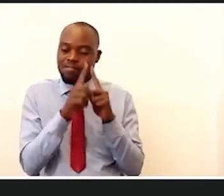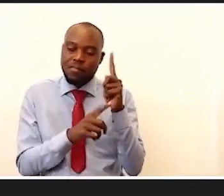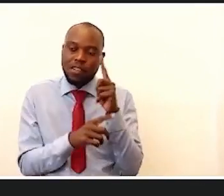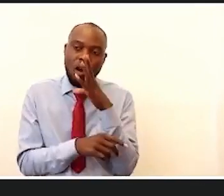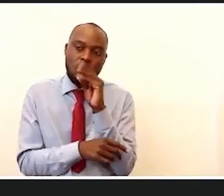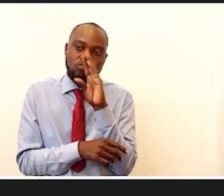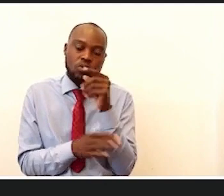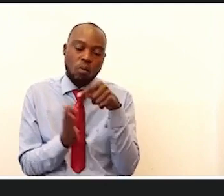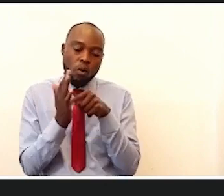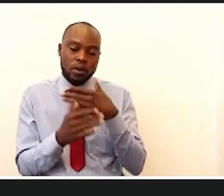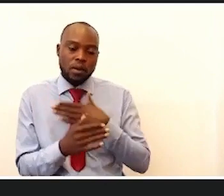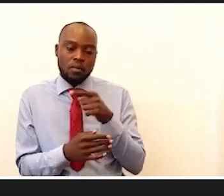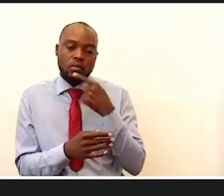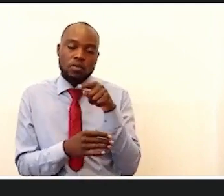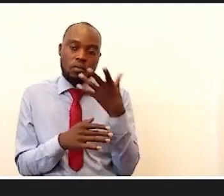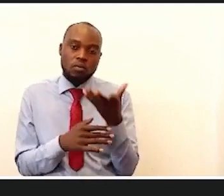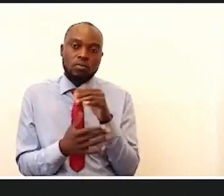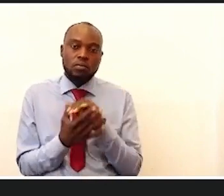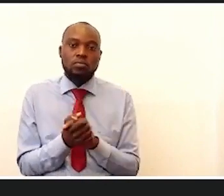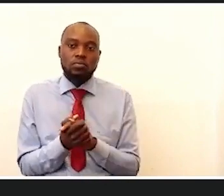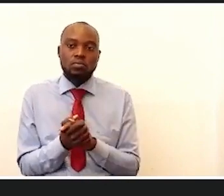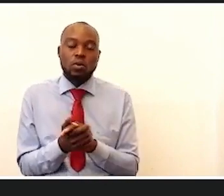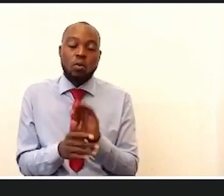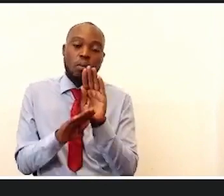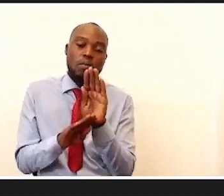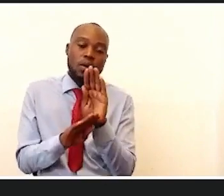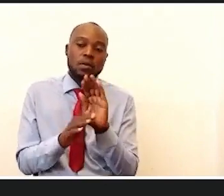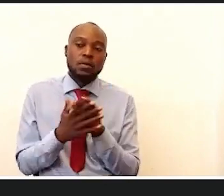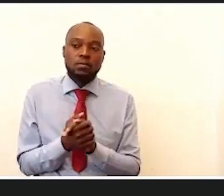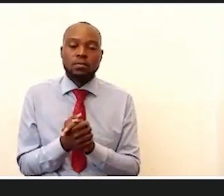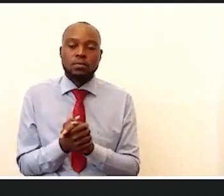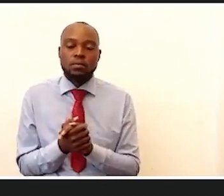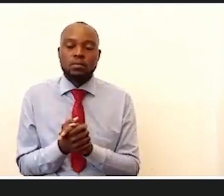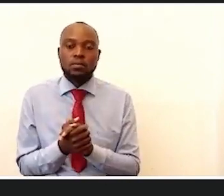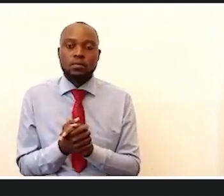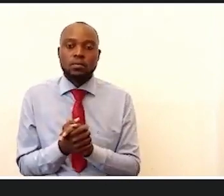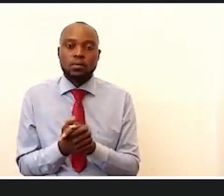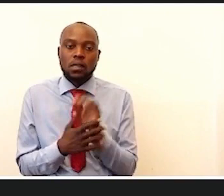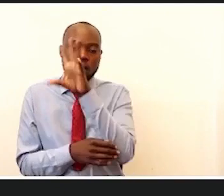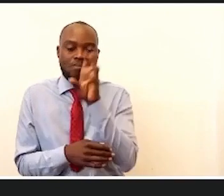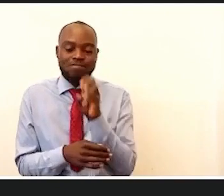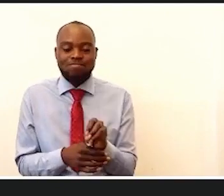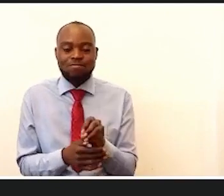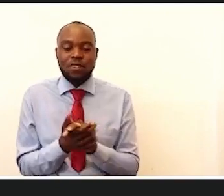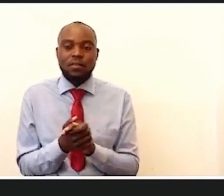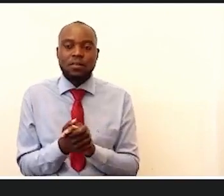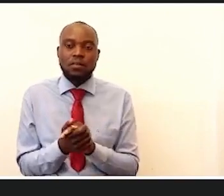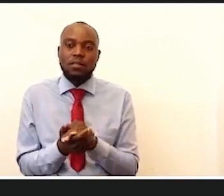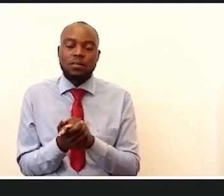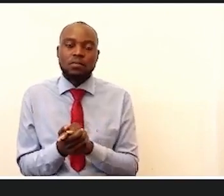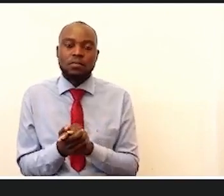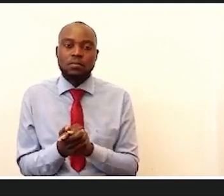point that the ownership of the African architecture has to